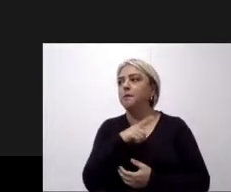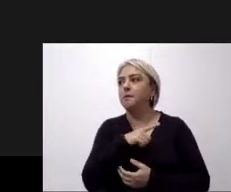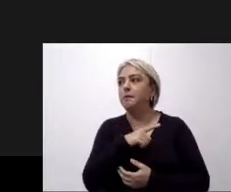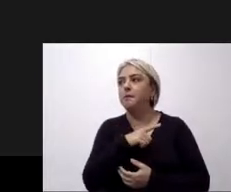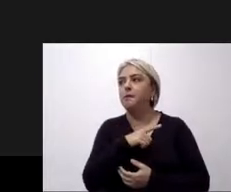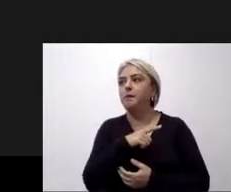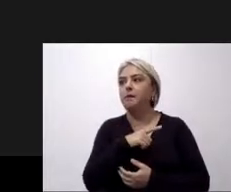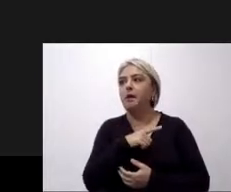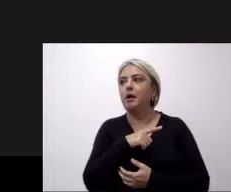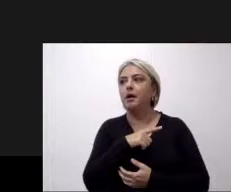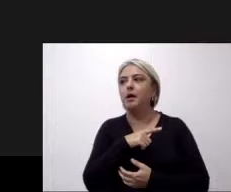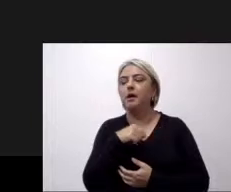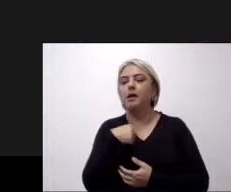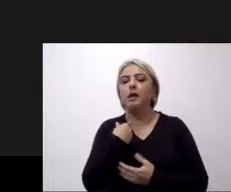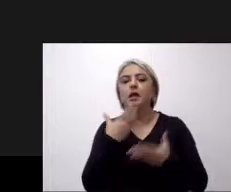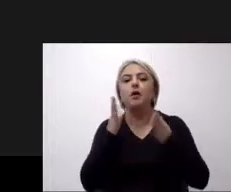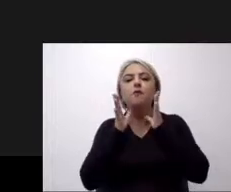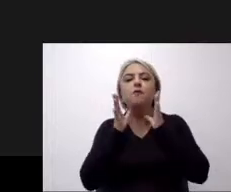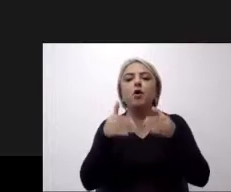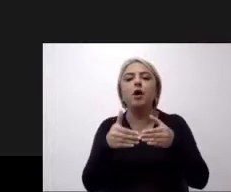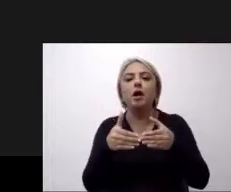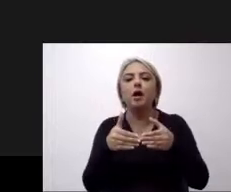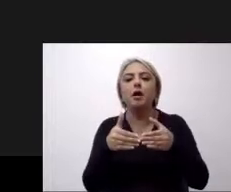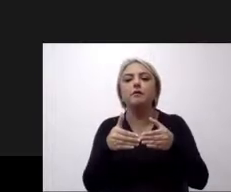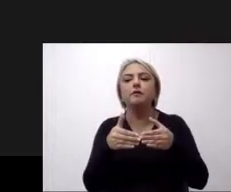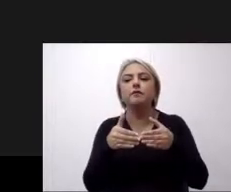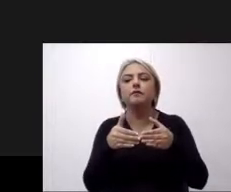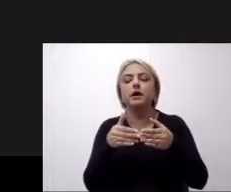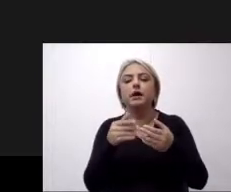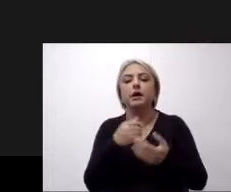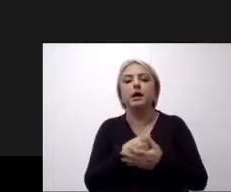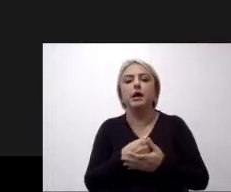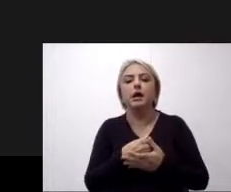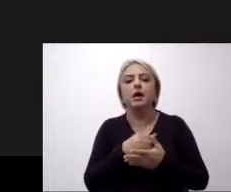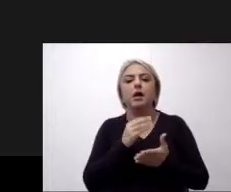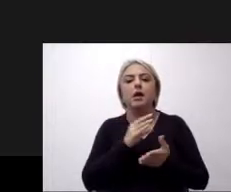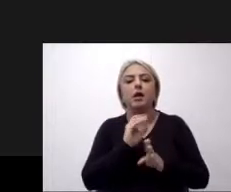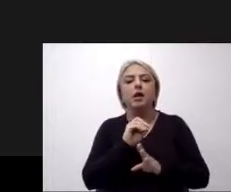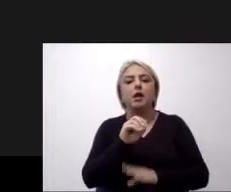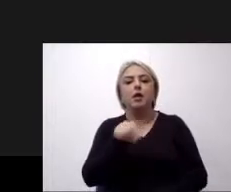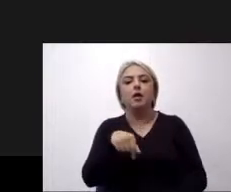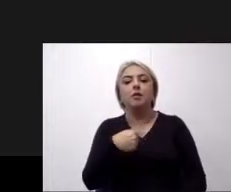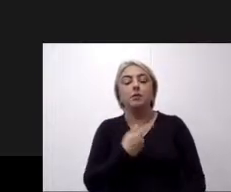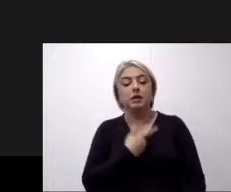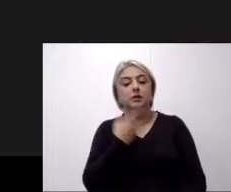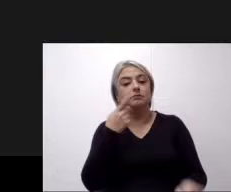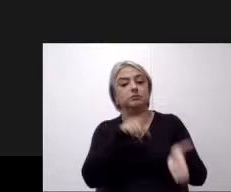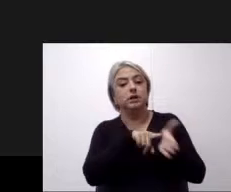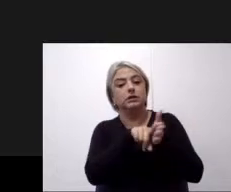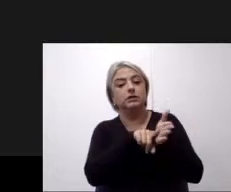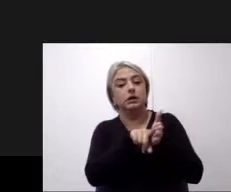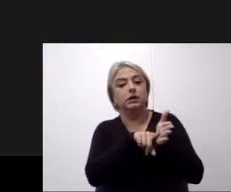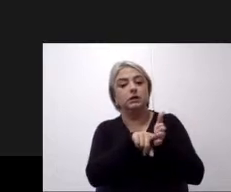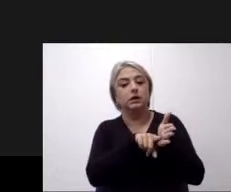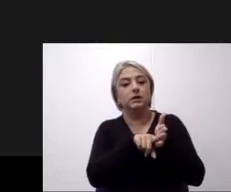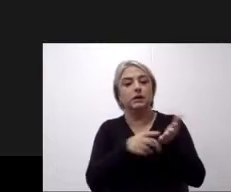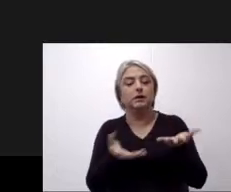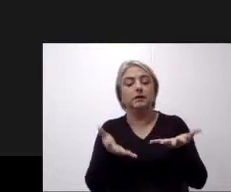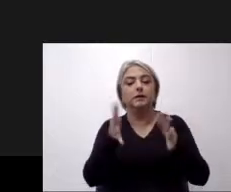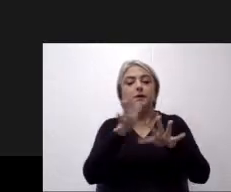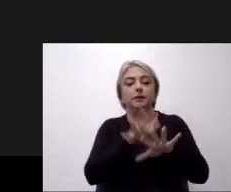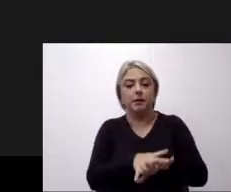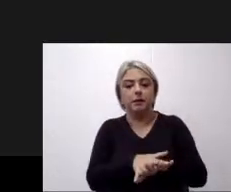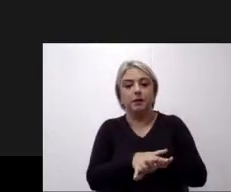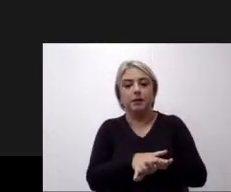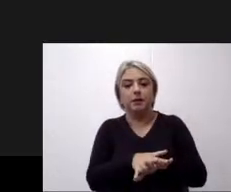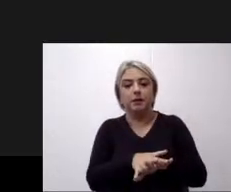on its normative orientations. But implementation research had been quite neglected for a long time